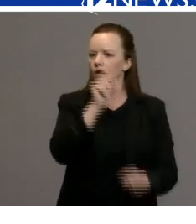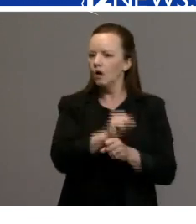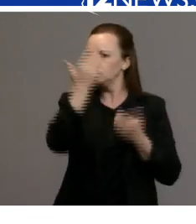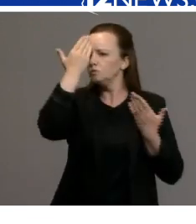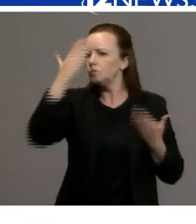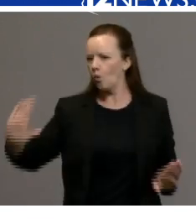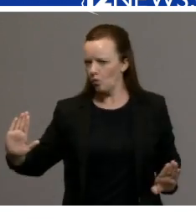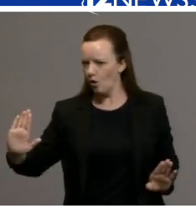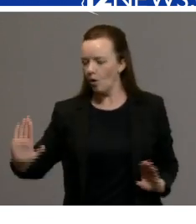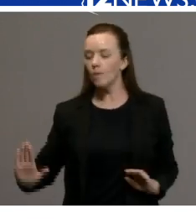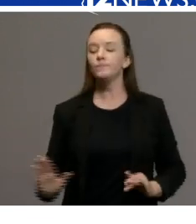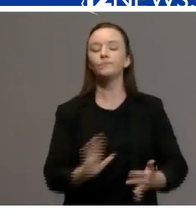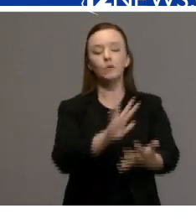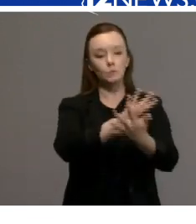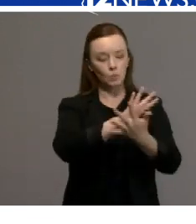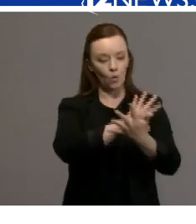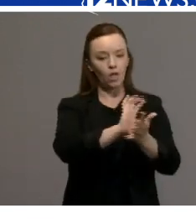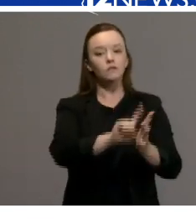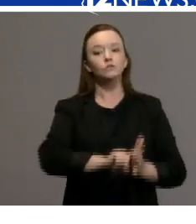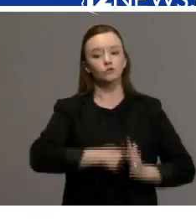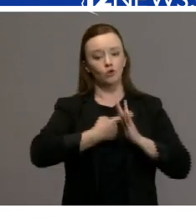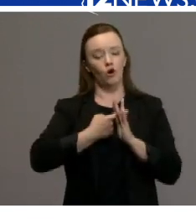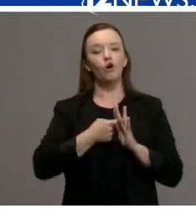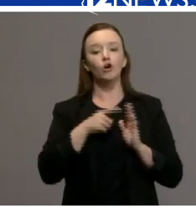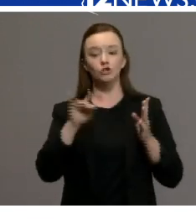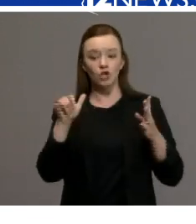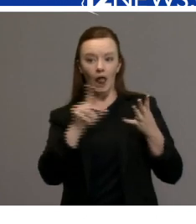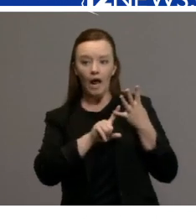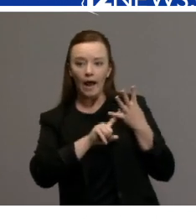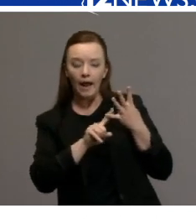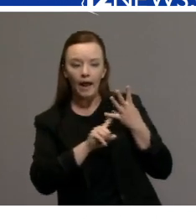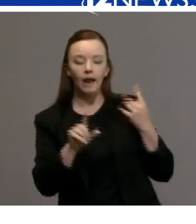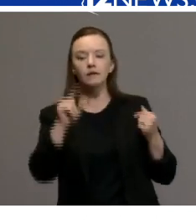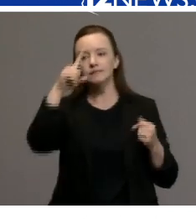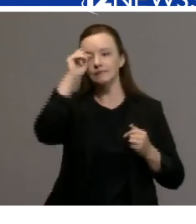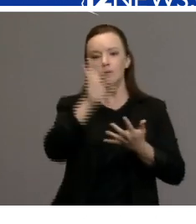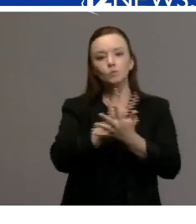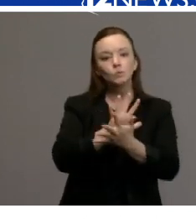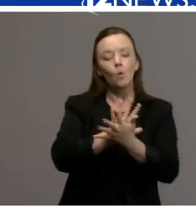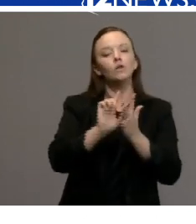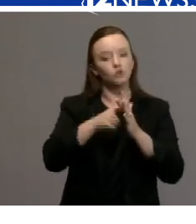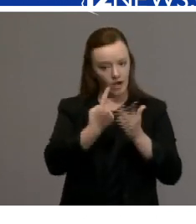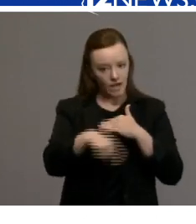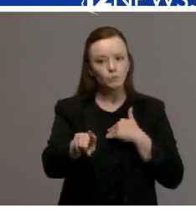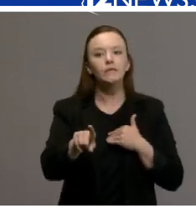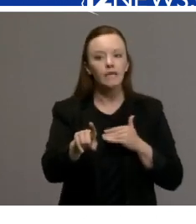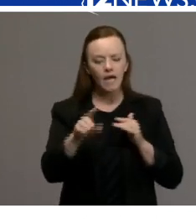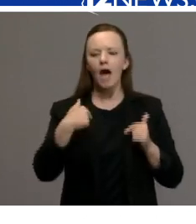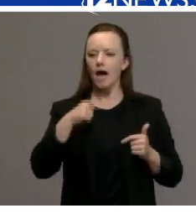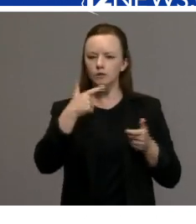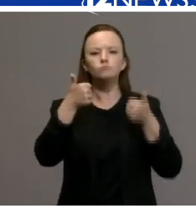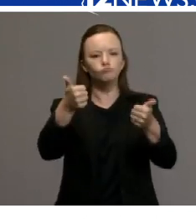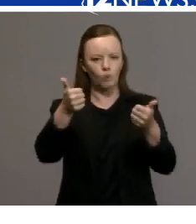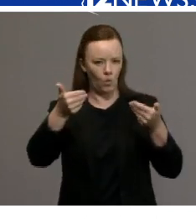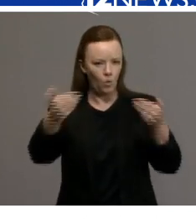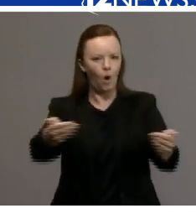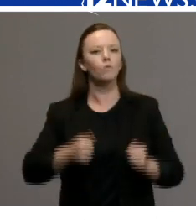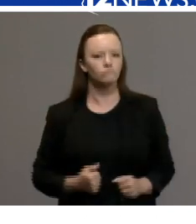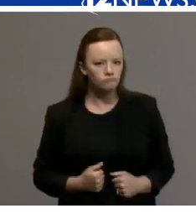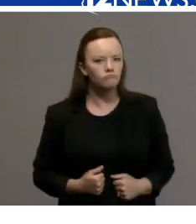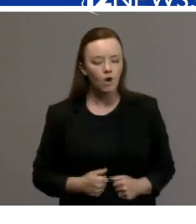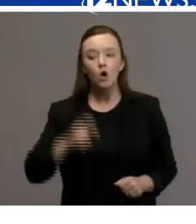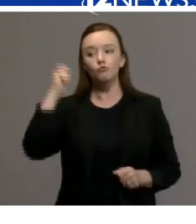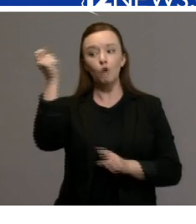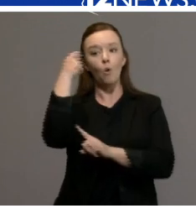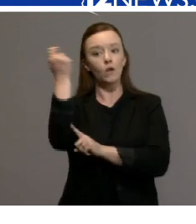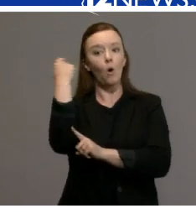up next week. We're saying we're good to go on that. What I said about the rodeo is that you can have a rodeo. I